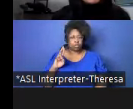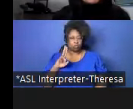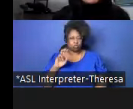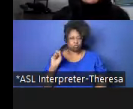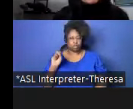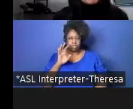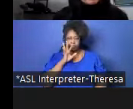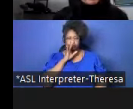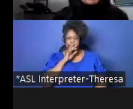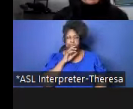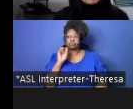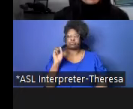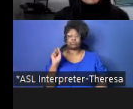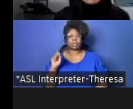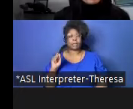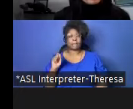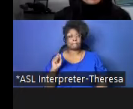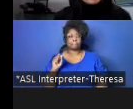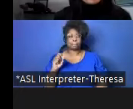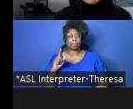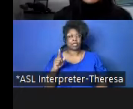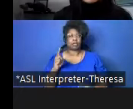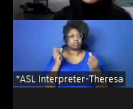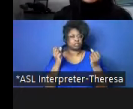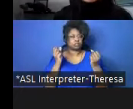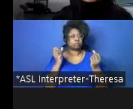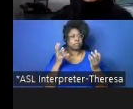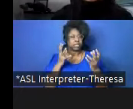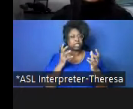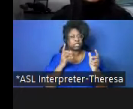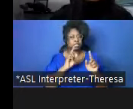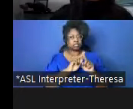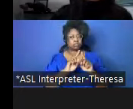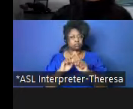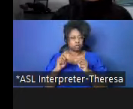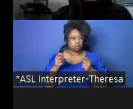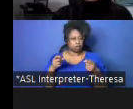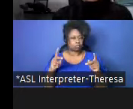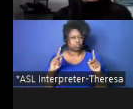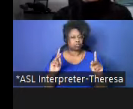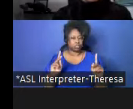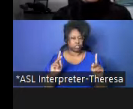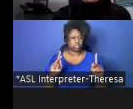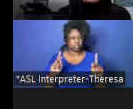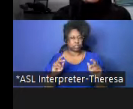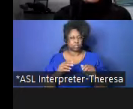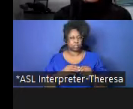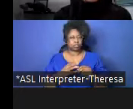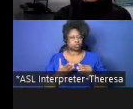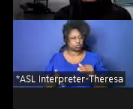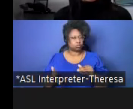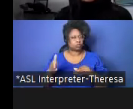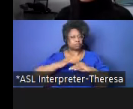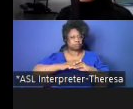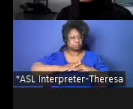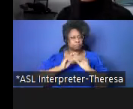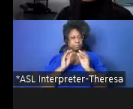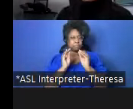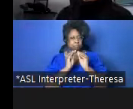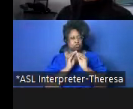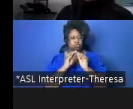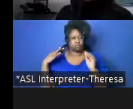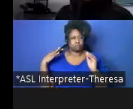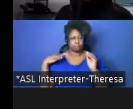I think that there are a lot of opportunities to expand the benefits of something like Fitzpatrick